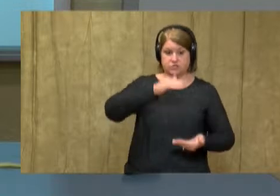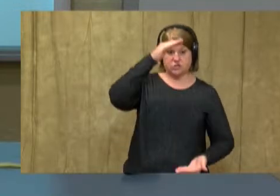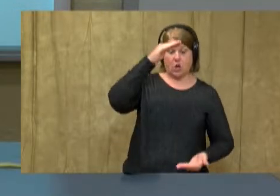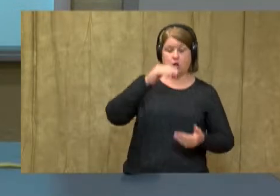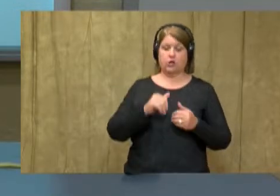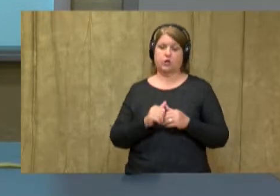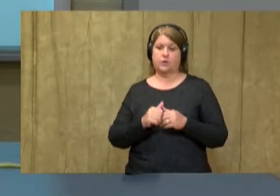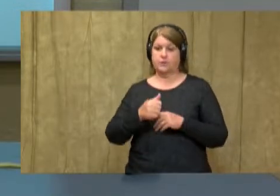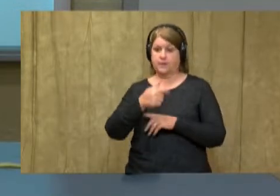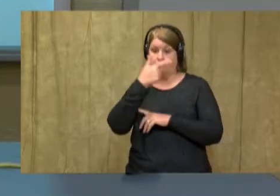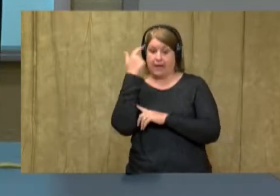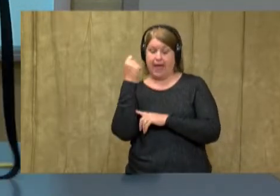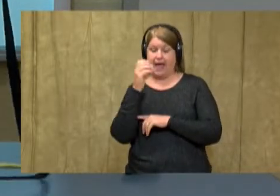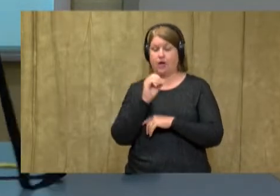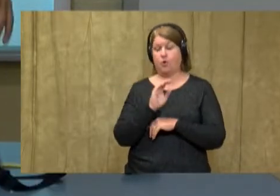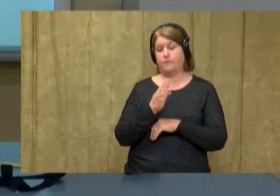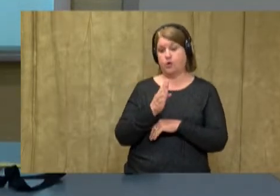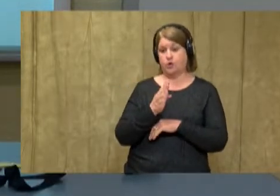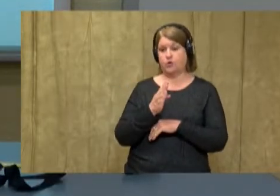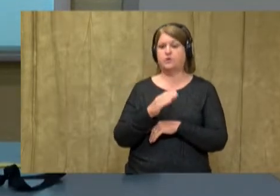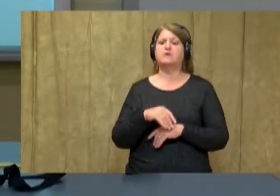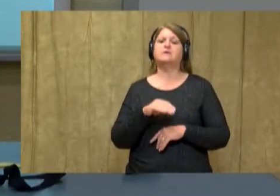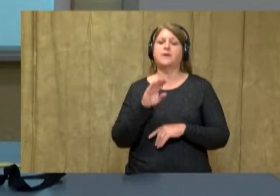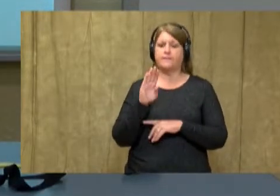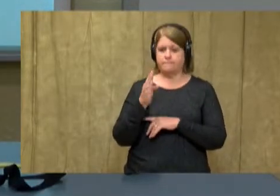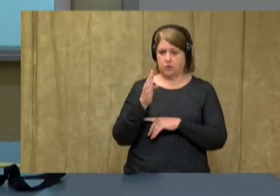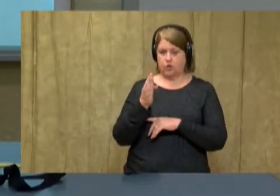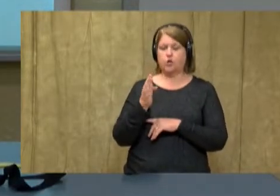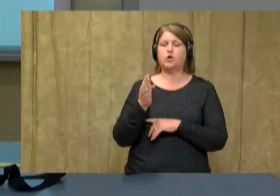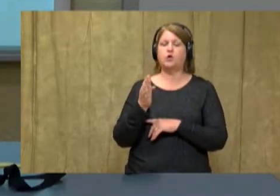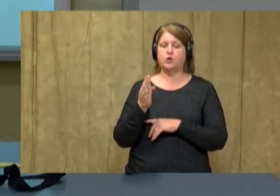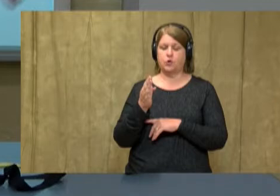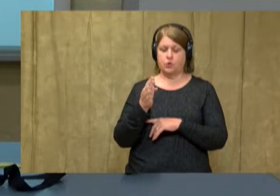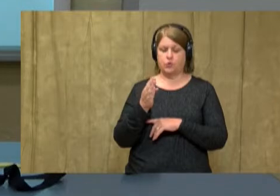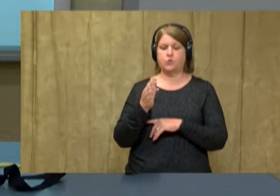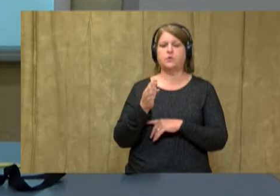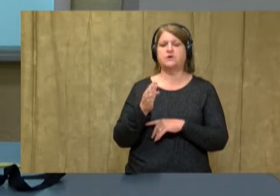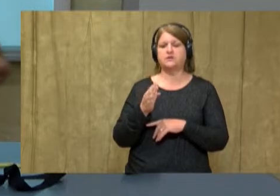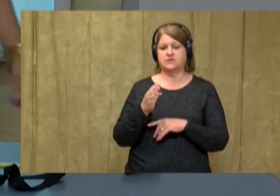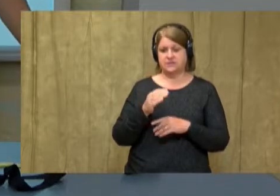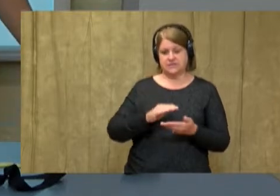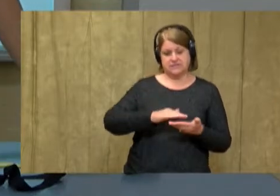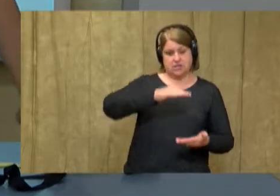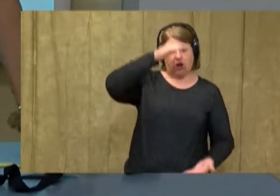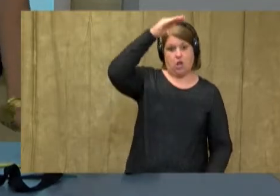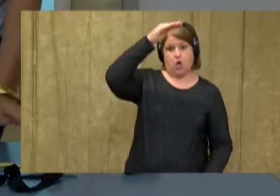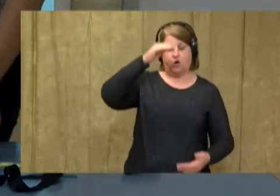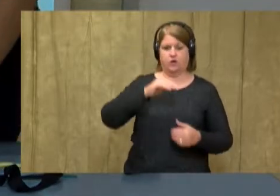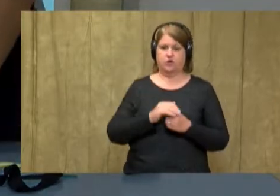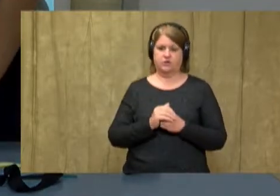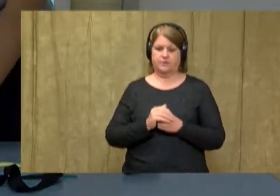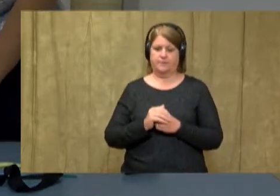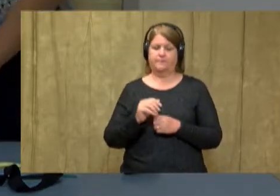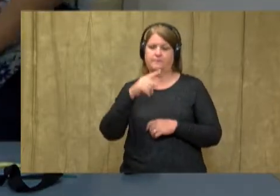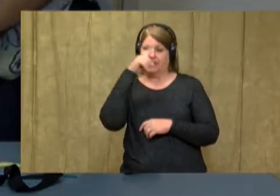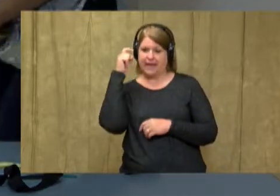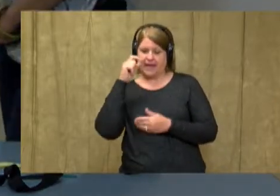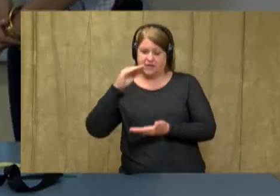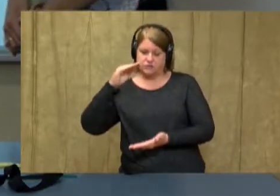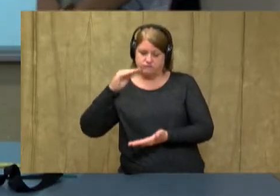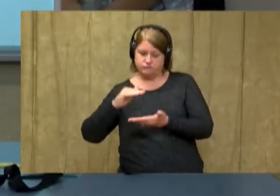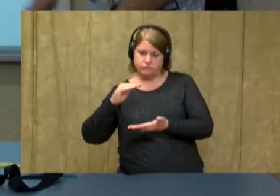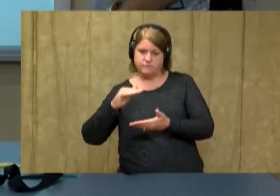the blue? The blue. The blue is our longer one and our taller one. Look up